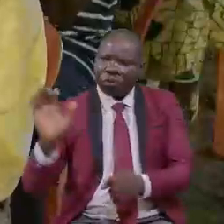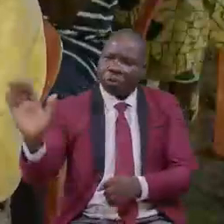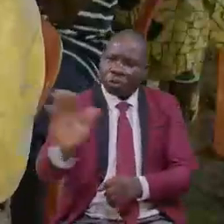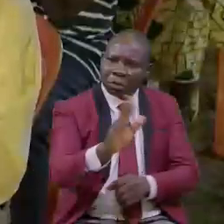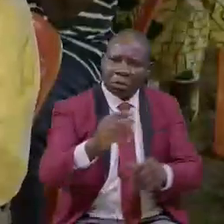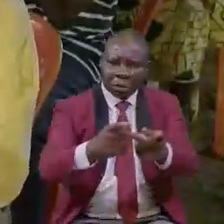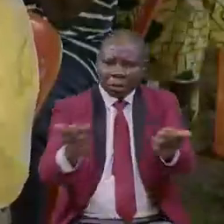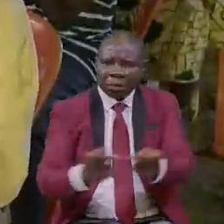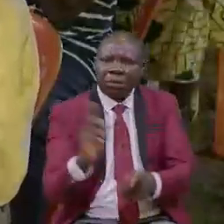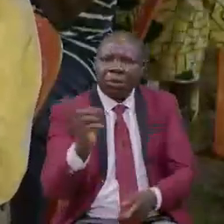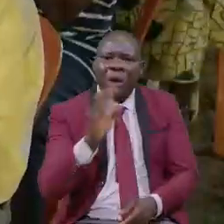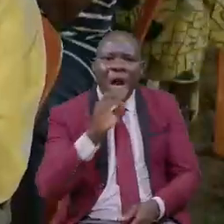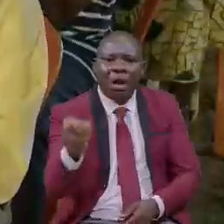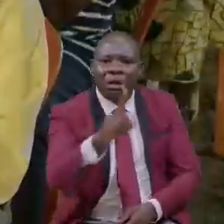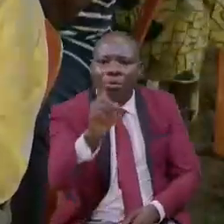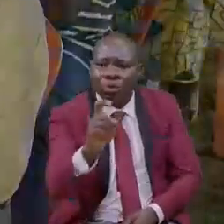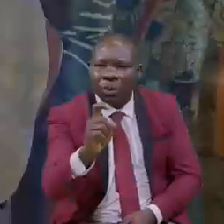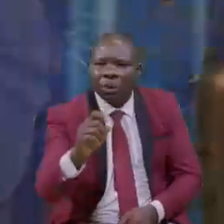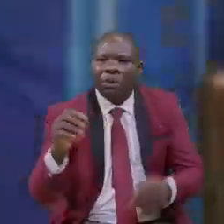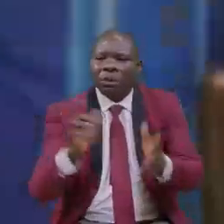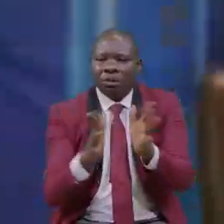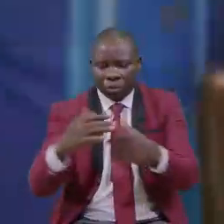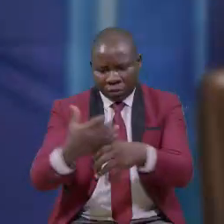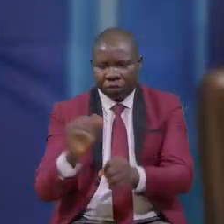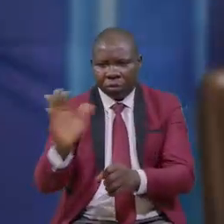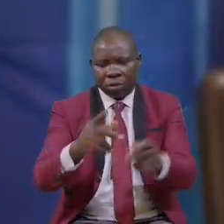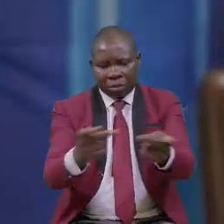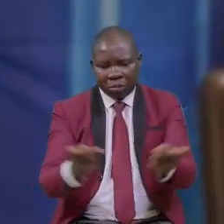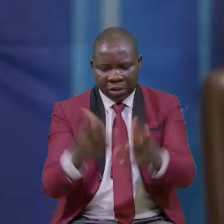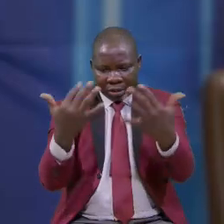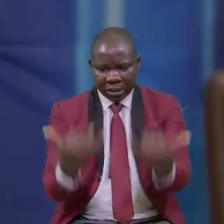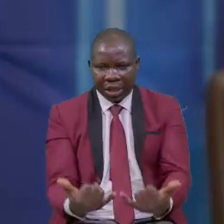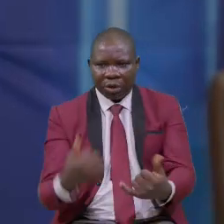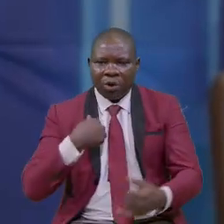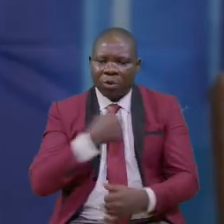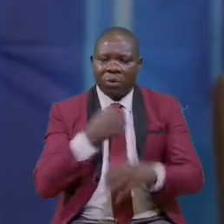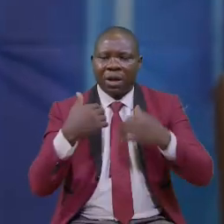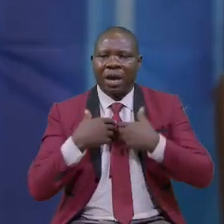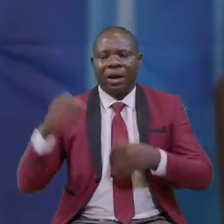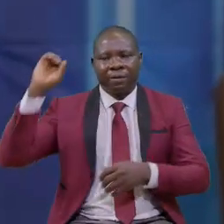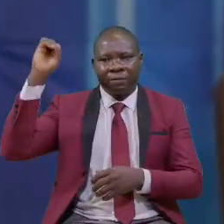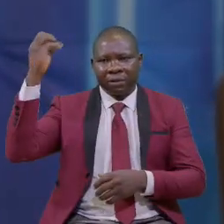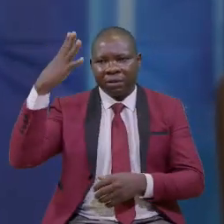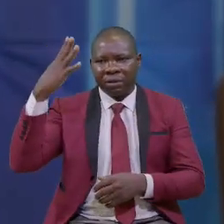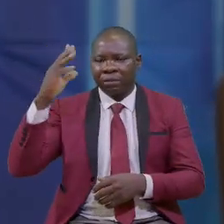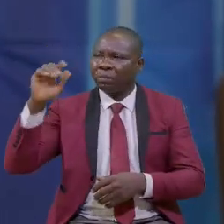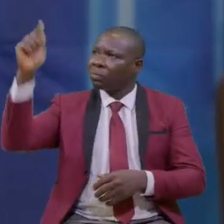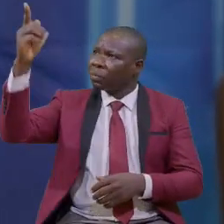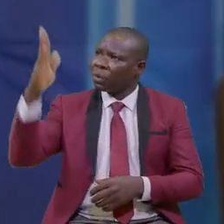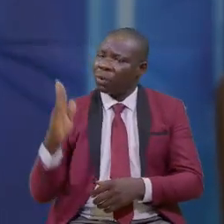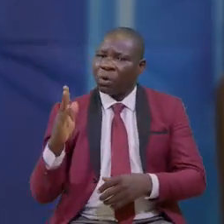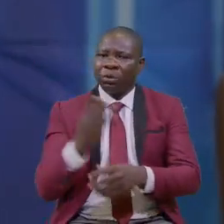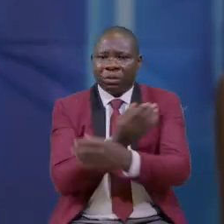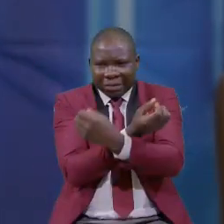He took your place, and now we have grace, God's